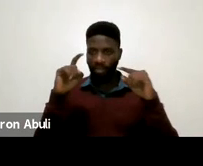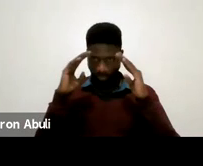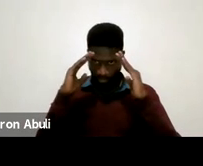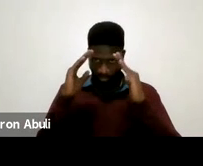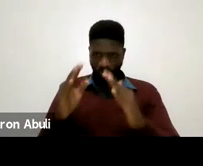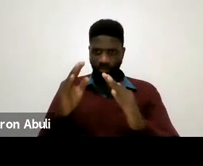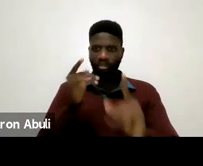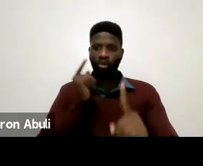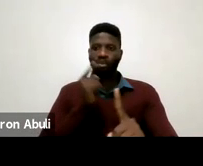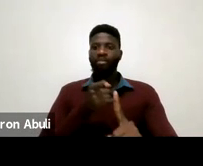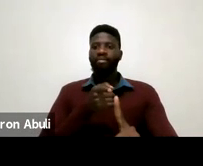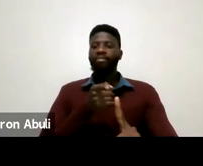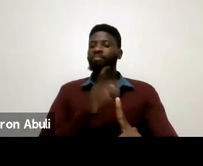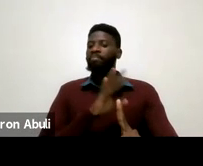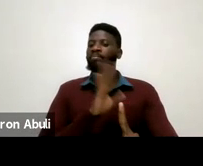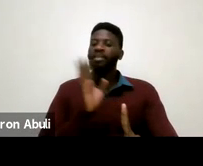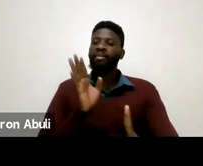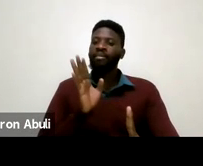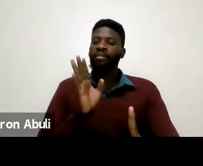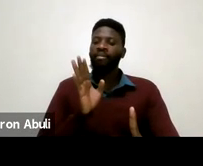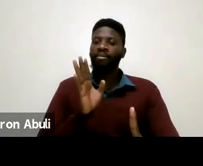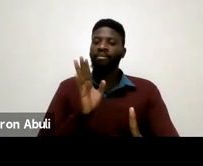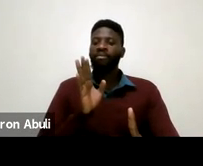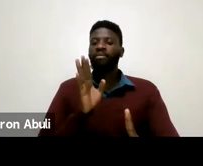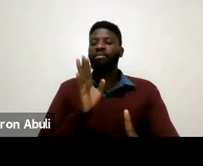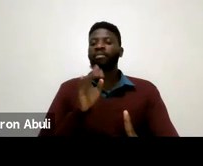goal. Don't